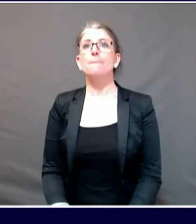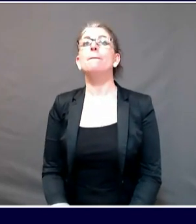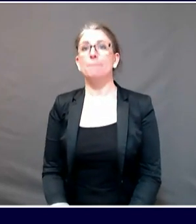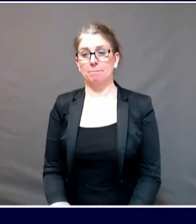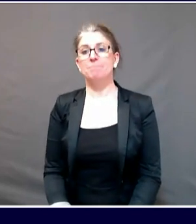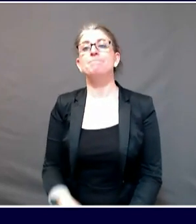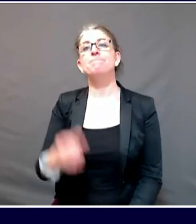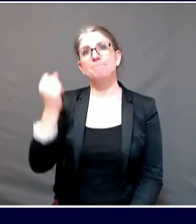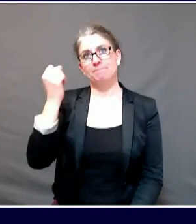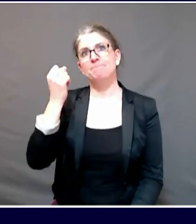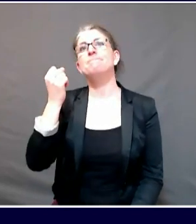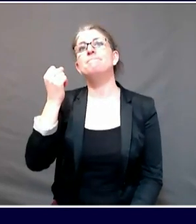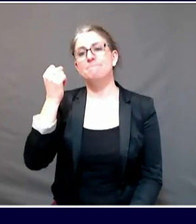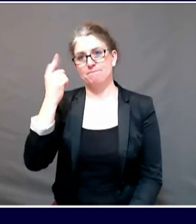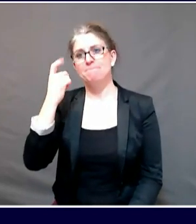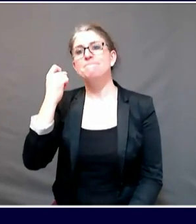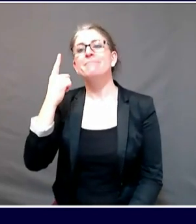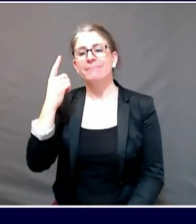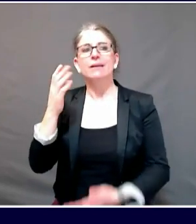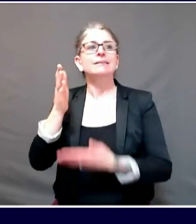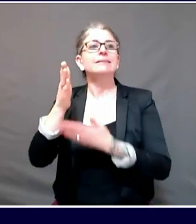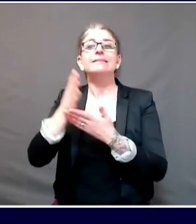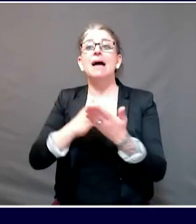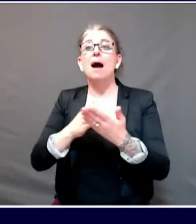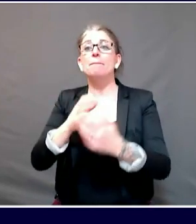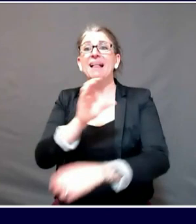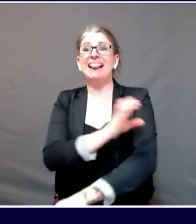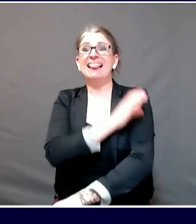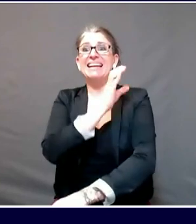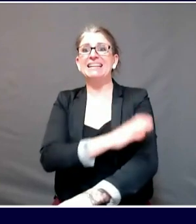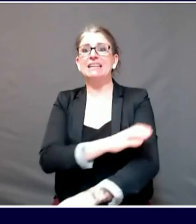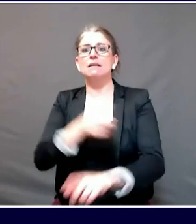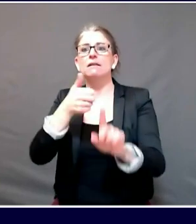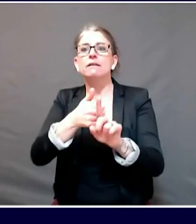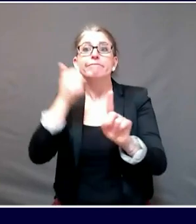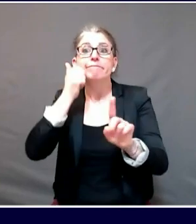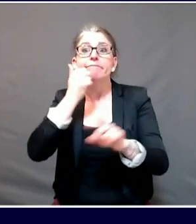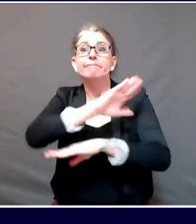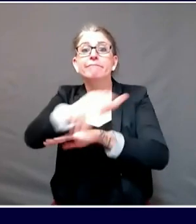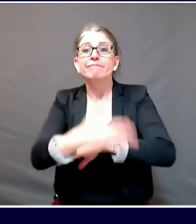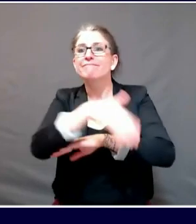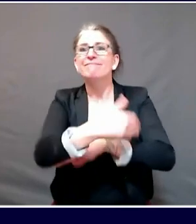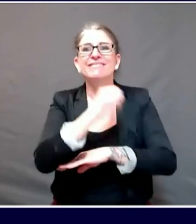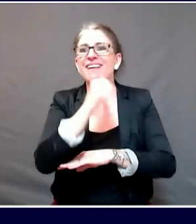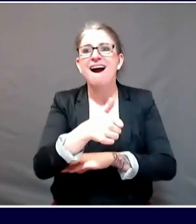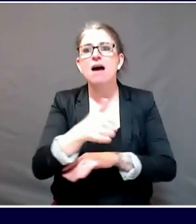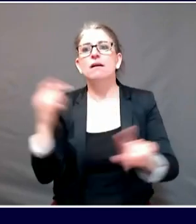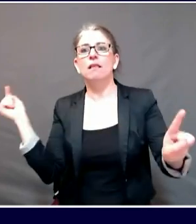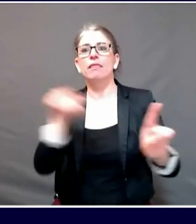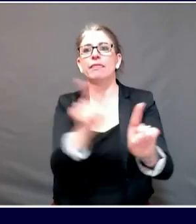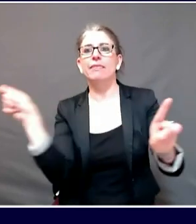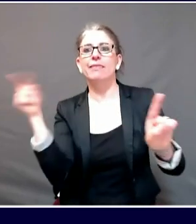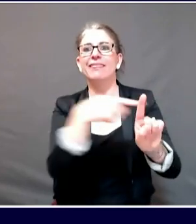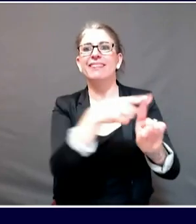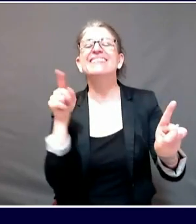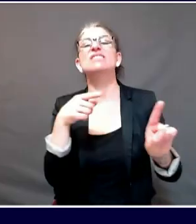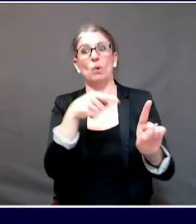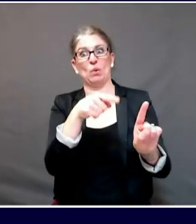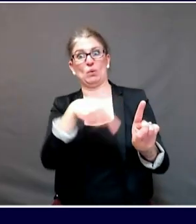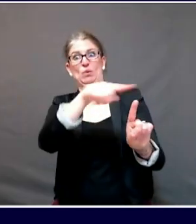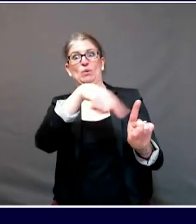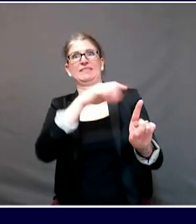work in various outpatient settings. All of those are considered to be healthcare providers, and we consider them to be part of phase